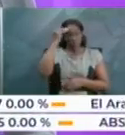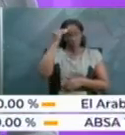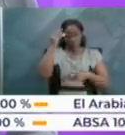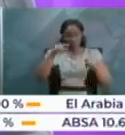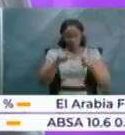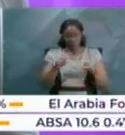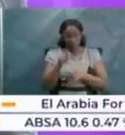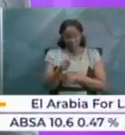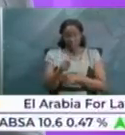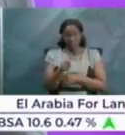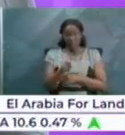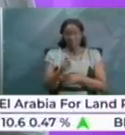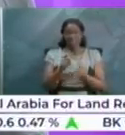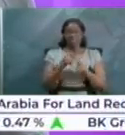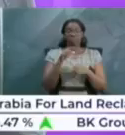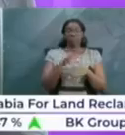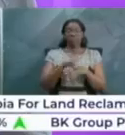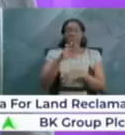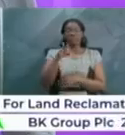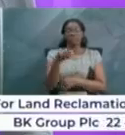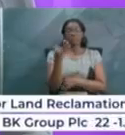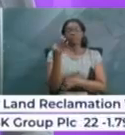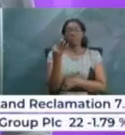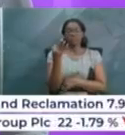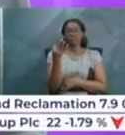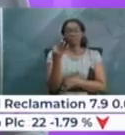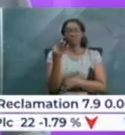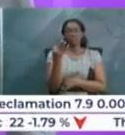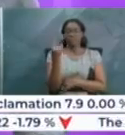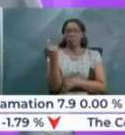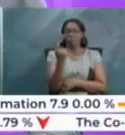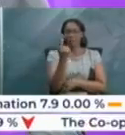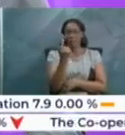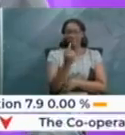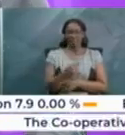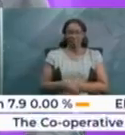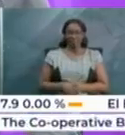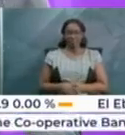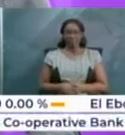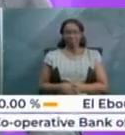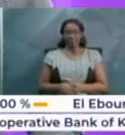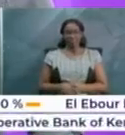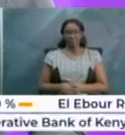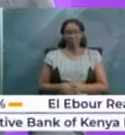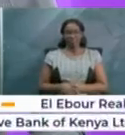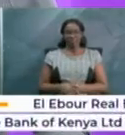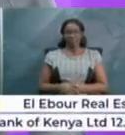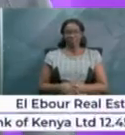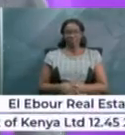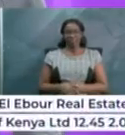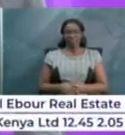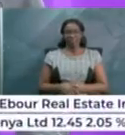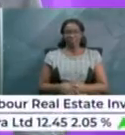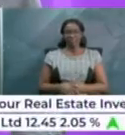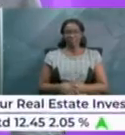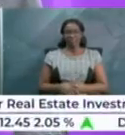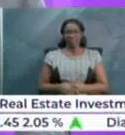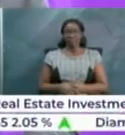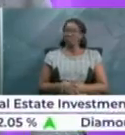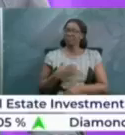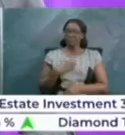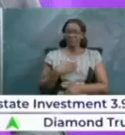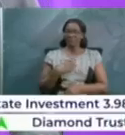Pack get it at 3,000 Kenya shillings only. A whole 1,000 cut just like that. So yes, please order in, order in, order